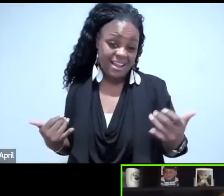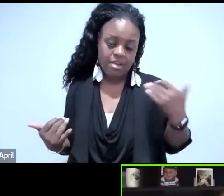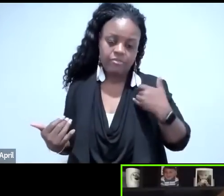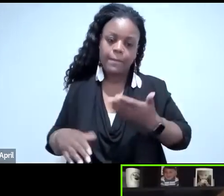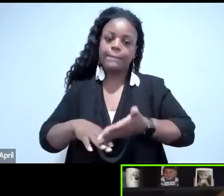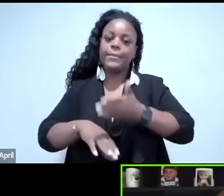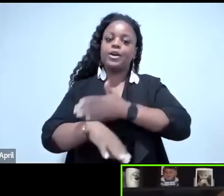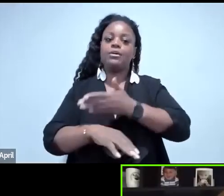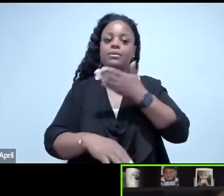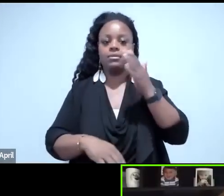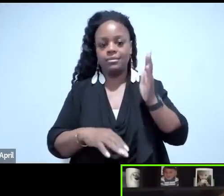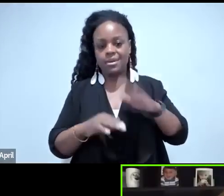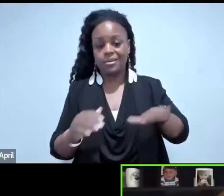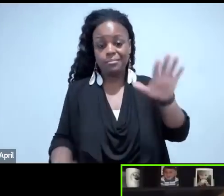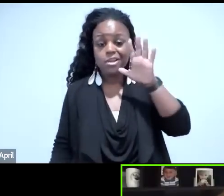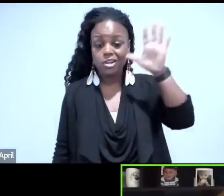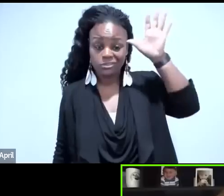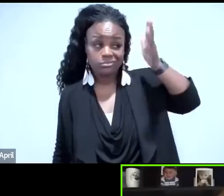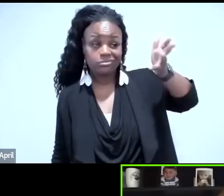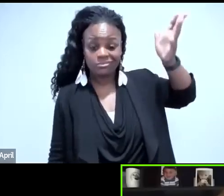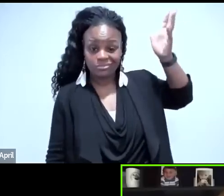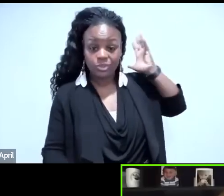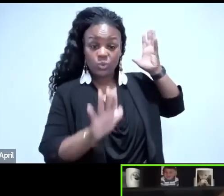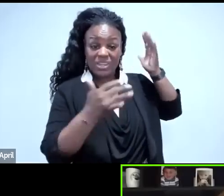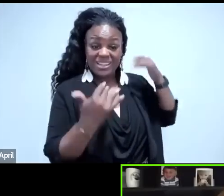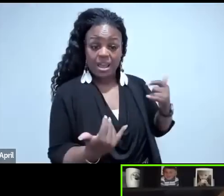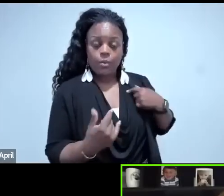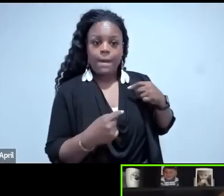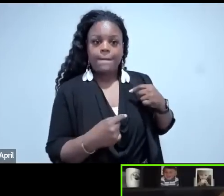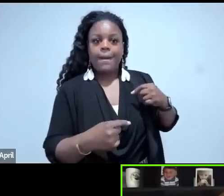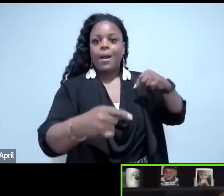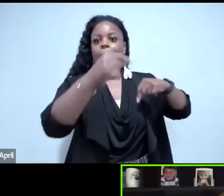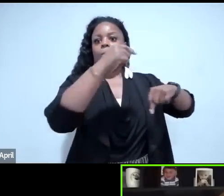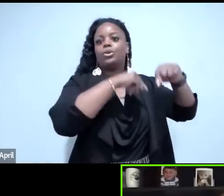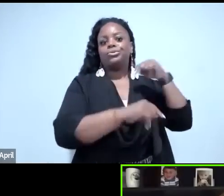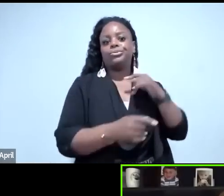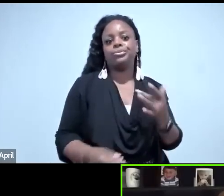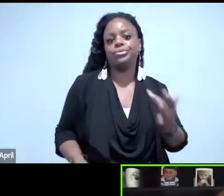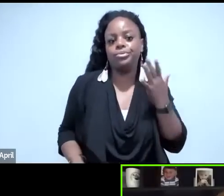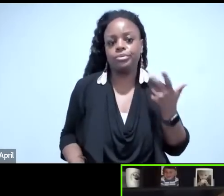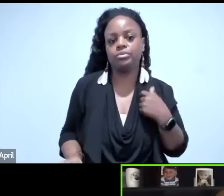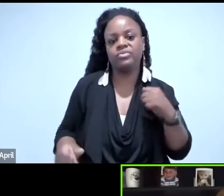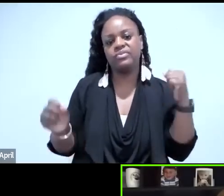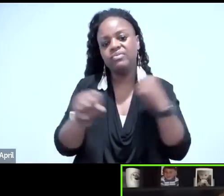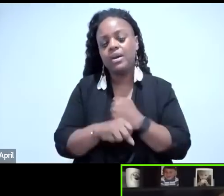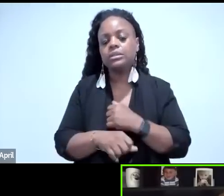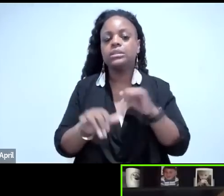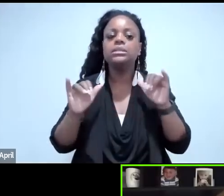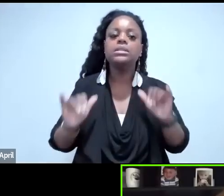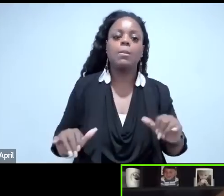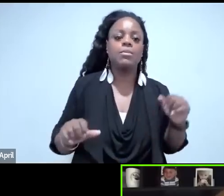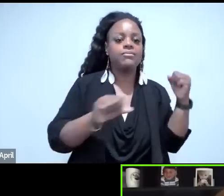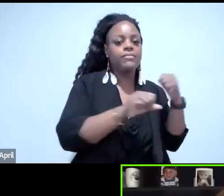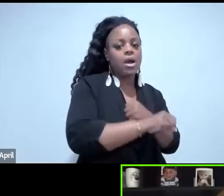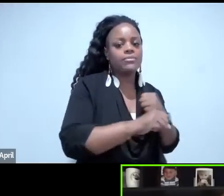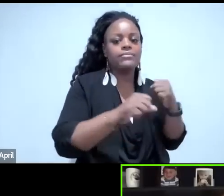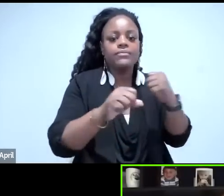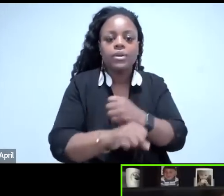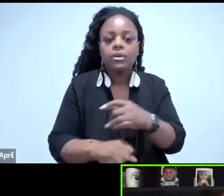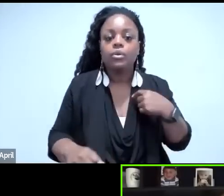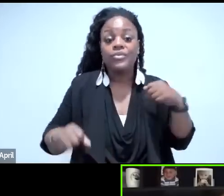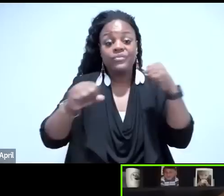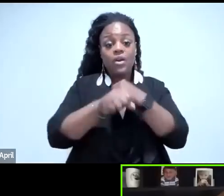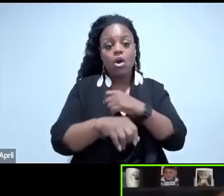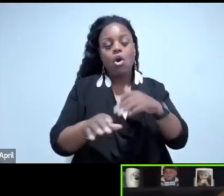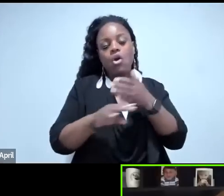same fights that we were fighting over 100 years ago. It is pretty extraordinary that the